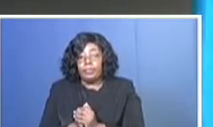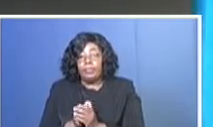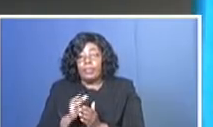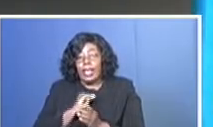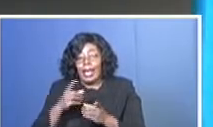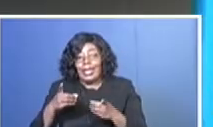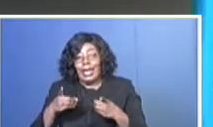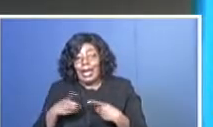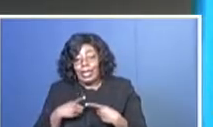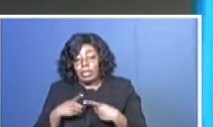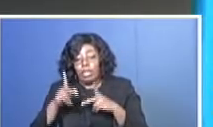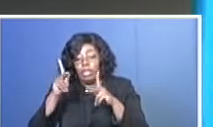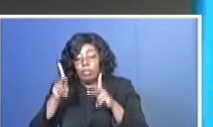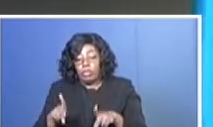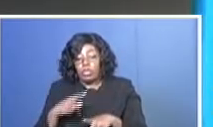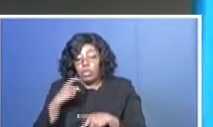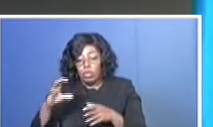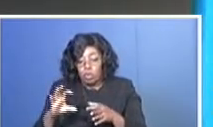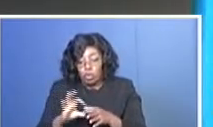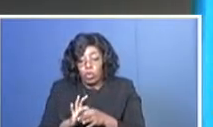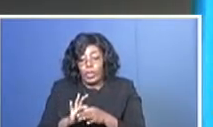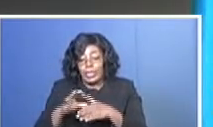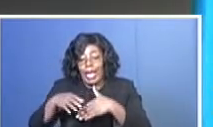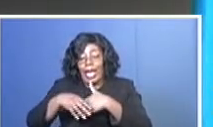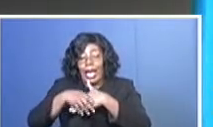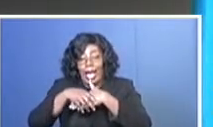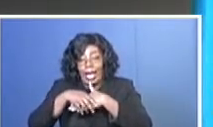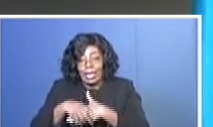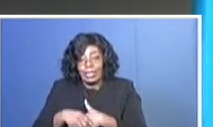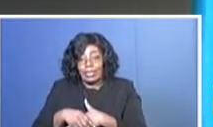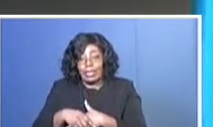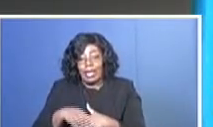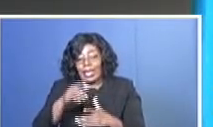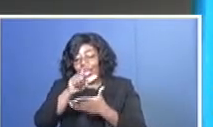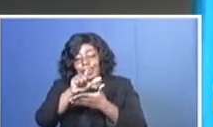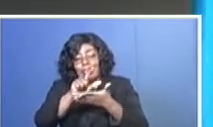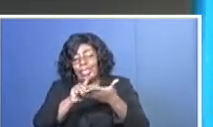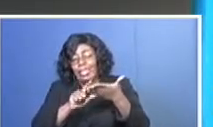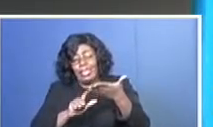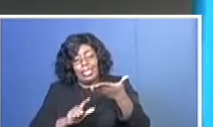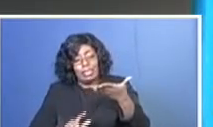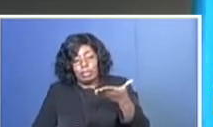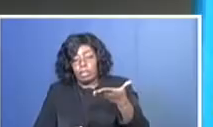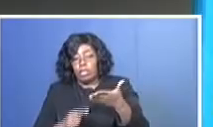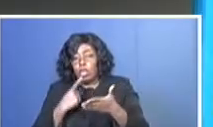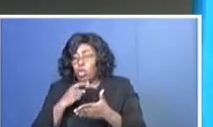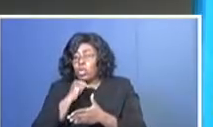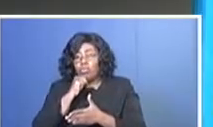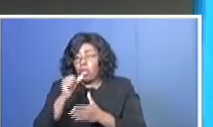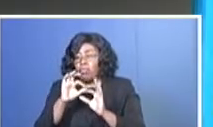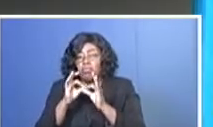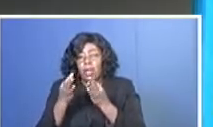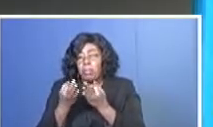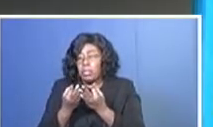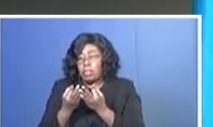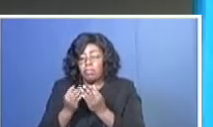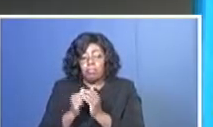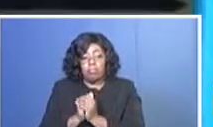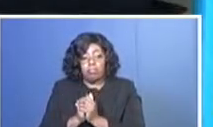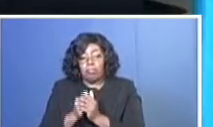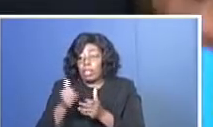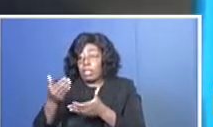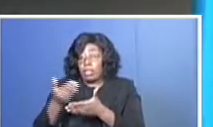I had persons who joined hands, and I can just list them off. Some who were not family members, some